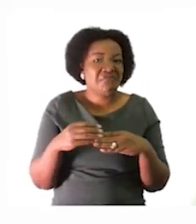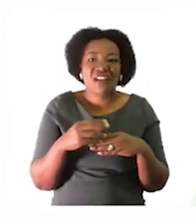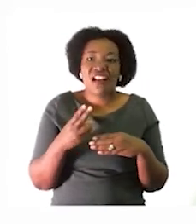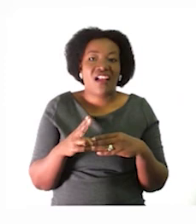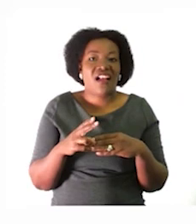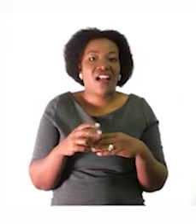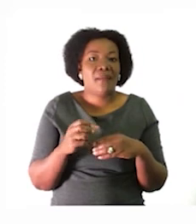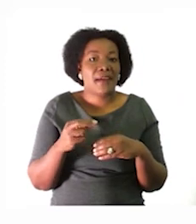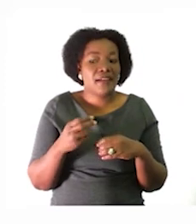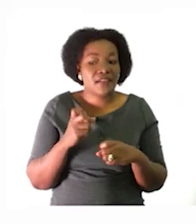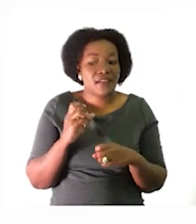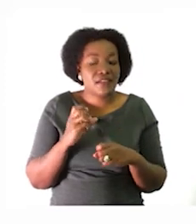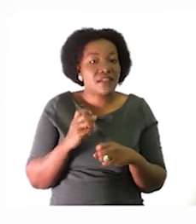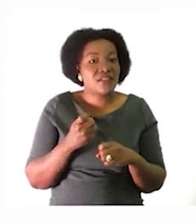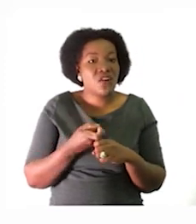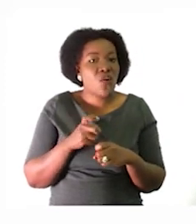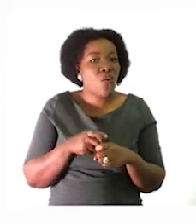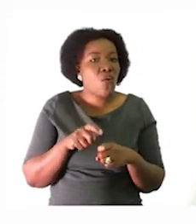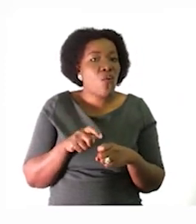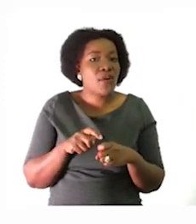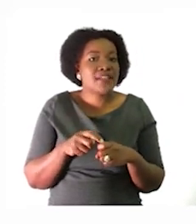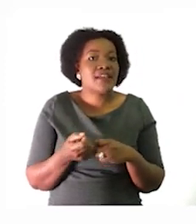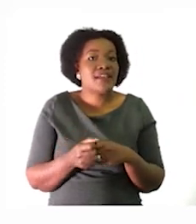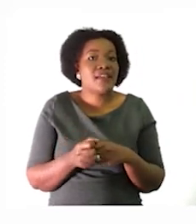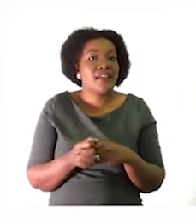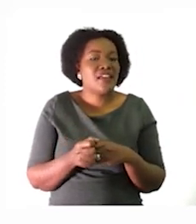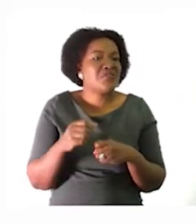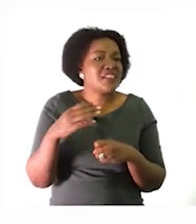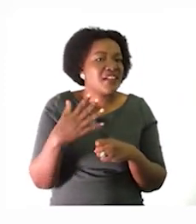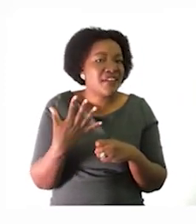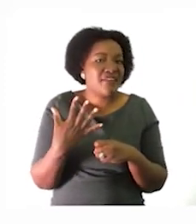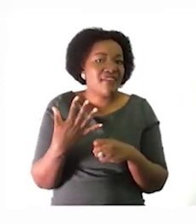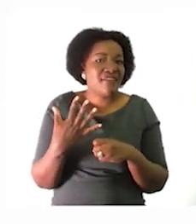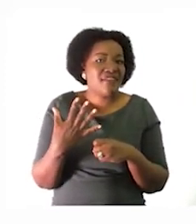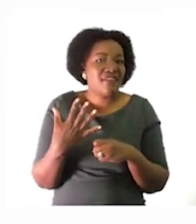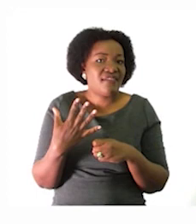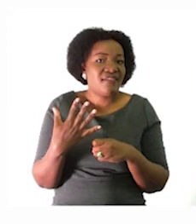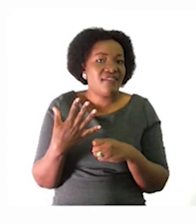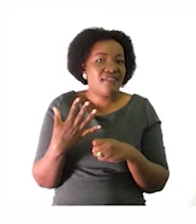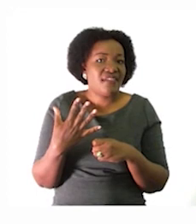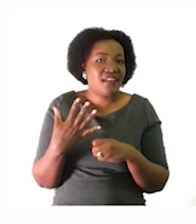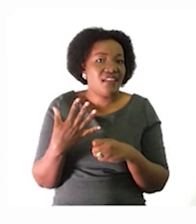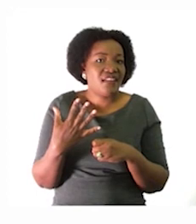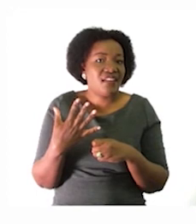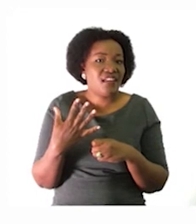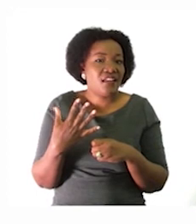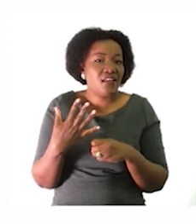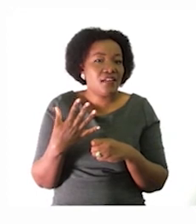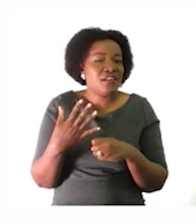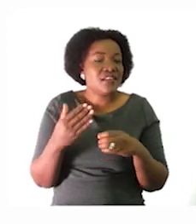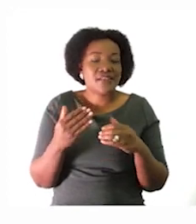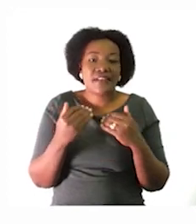it's coins. Ne? It's coins, and now it's in fives. What are we supposed to do? That is the reason why it is